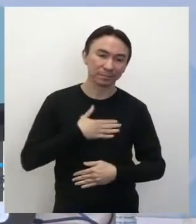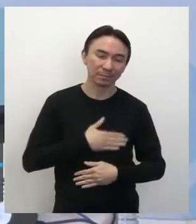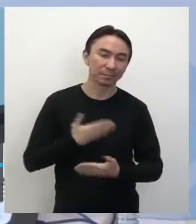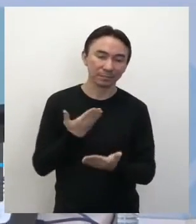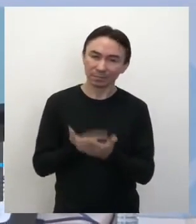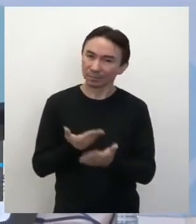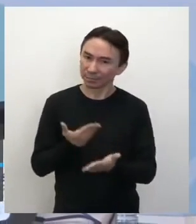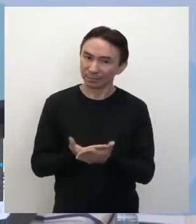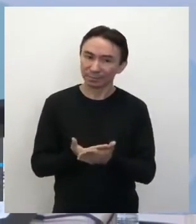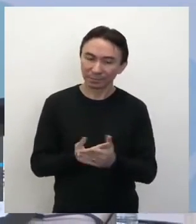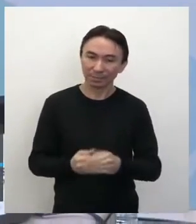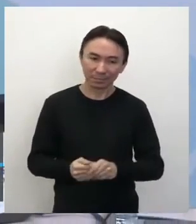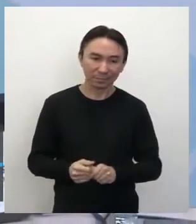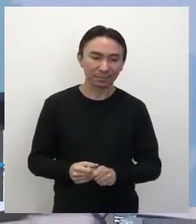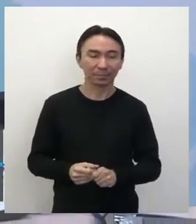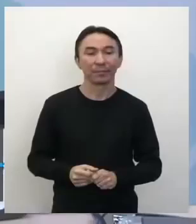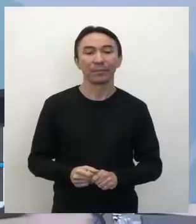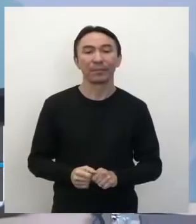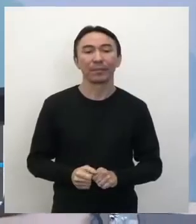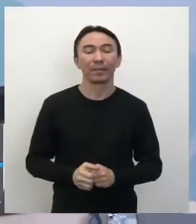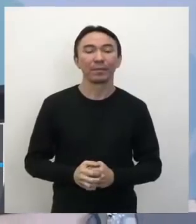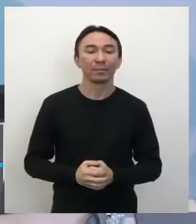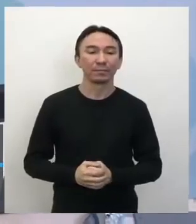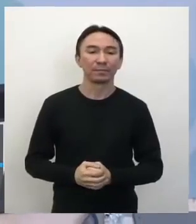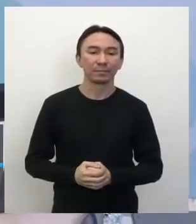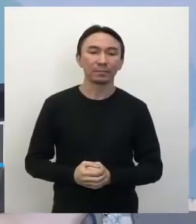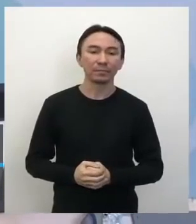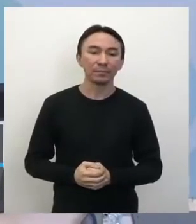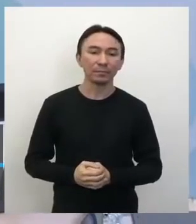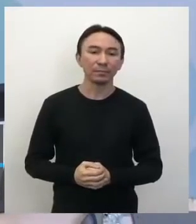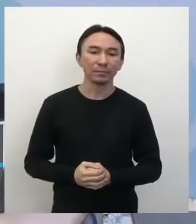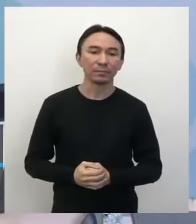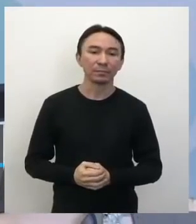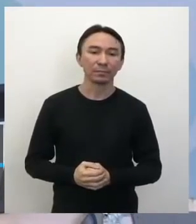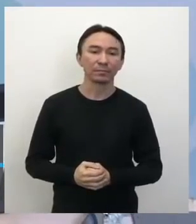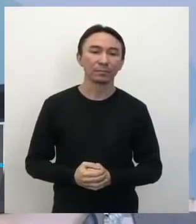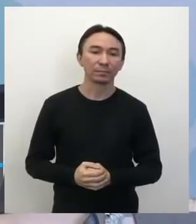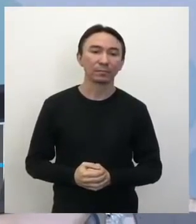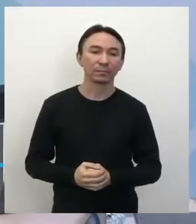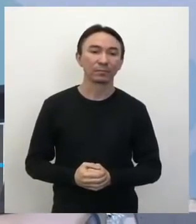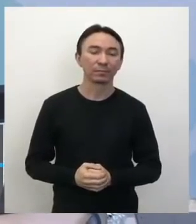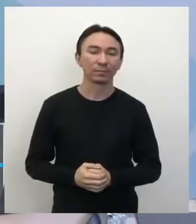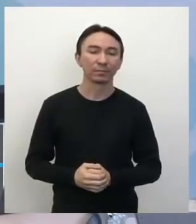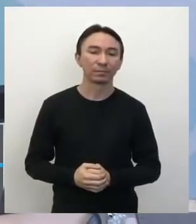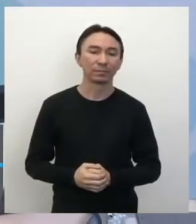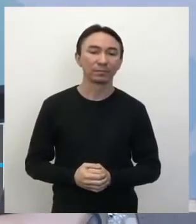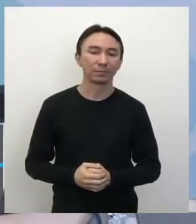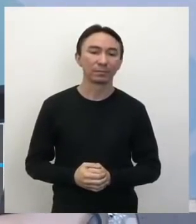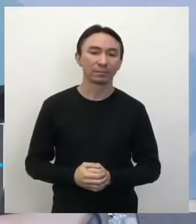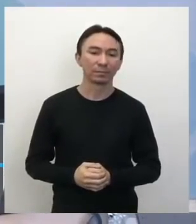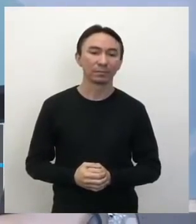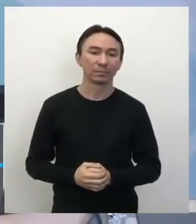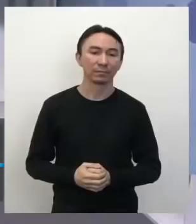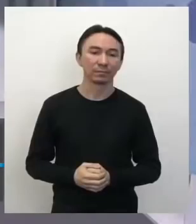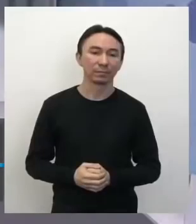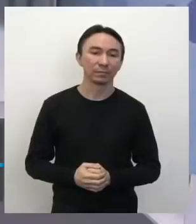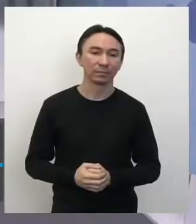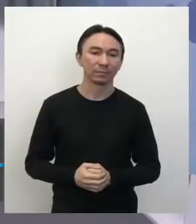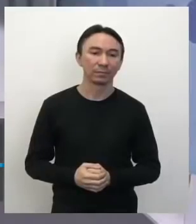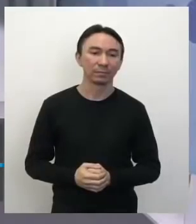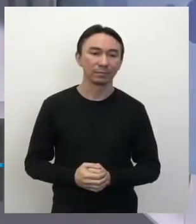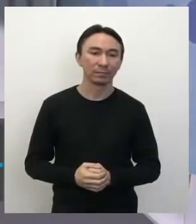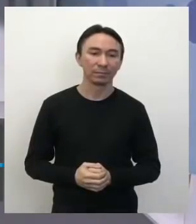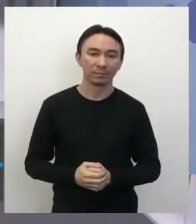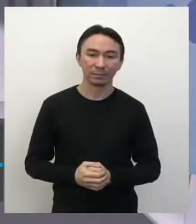fun together talking about something maybe you know, don't. So let's check it. Ed, it's yours.